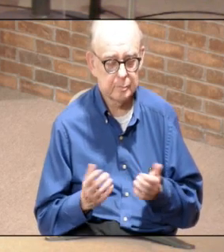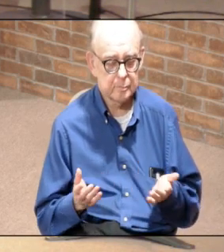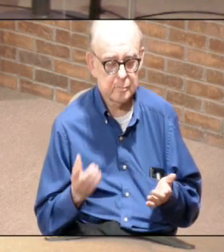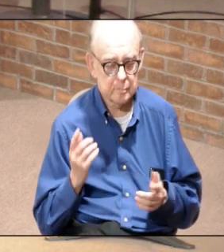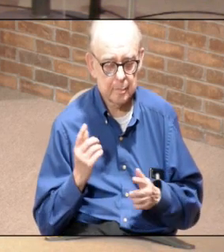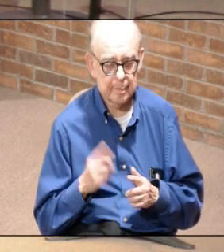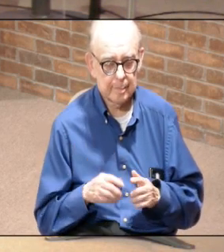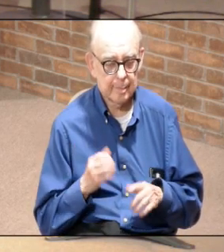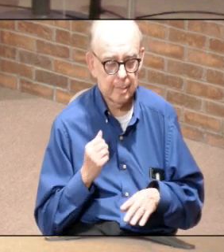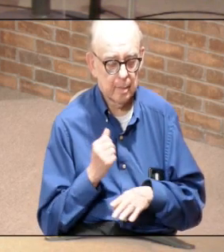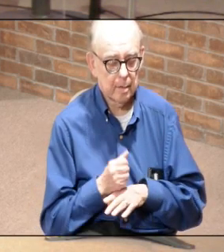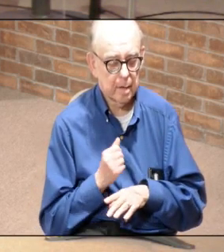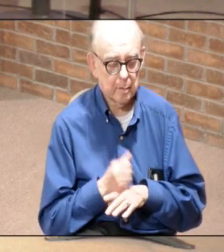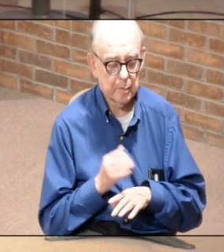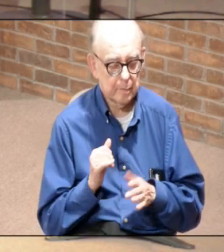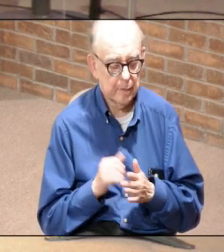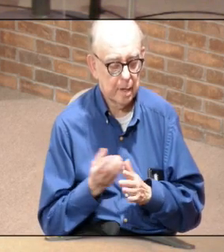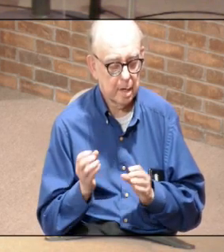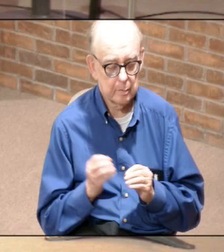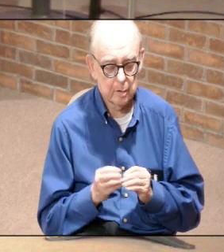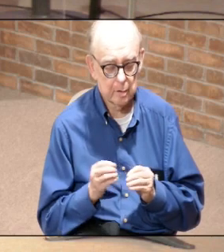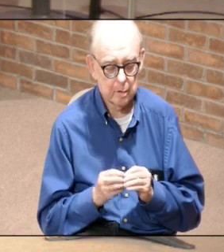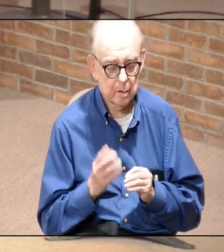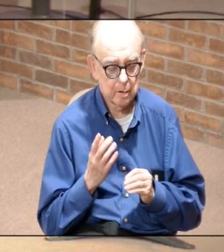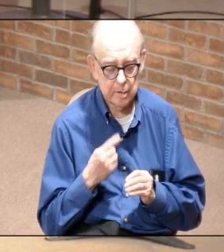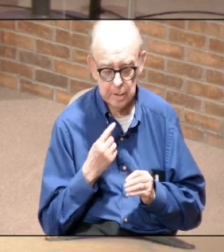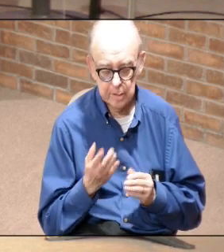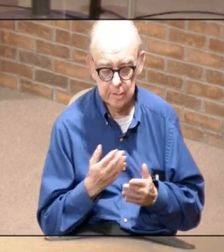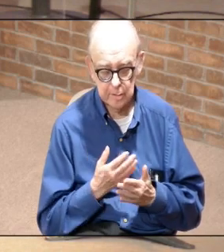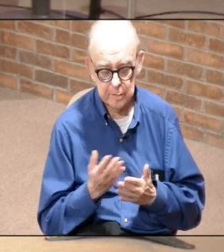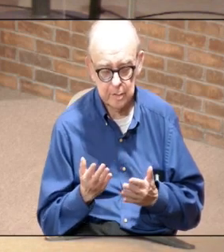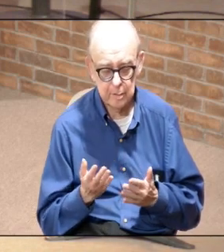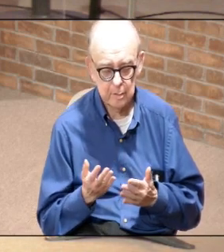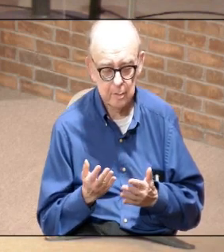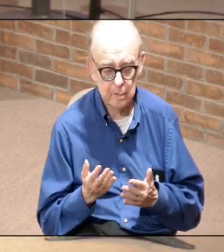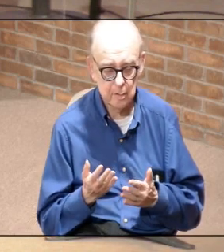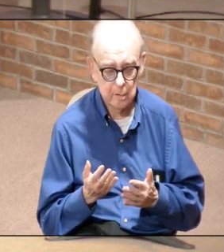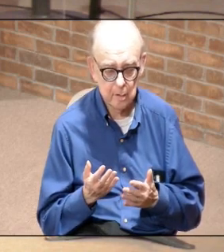And we can't blame this anymore. Because let me say this to you.